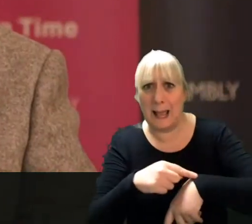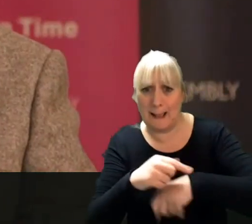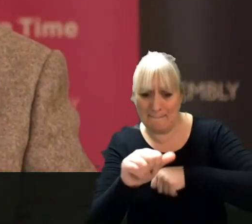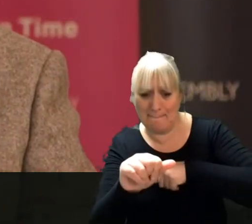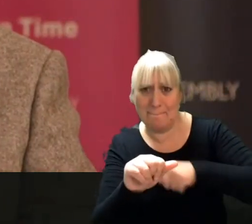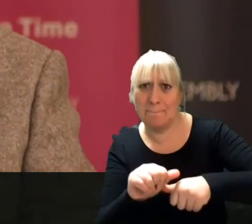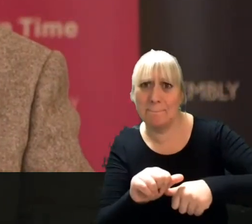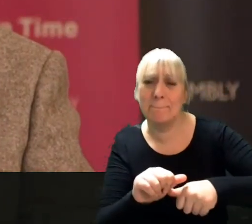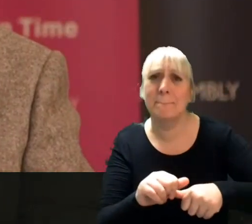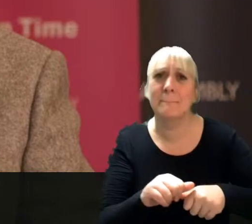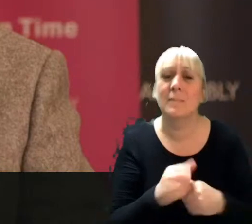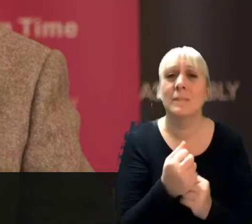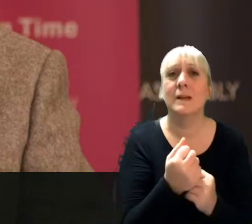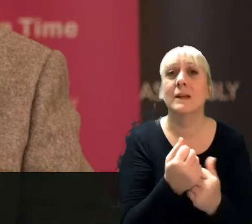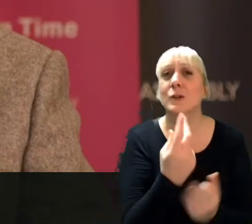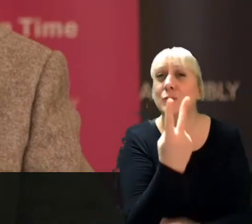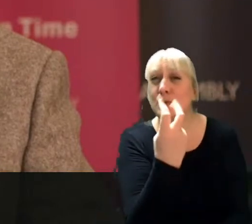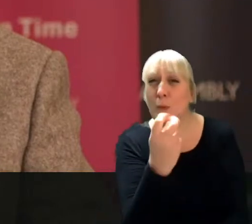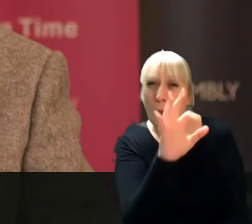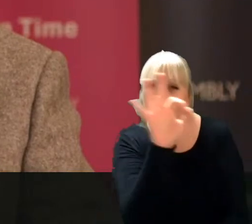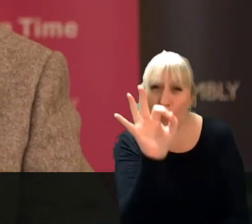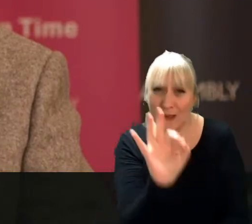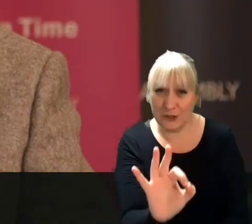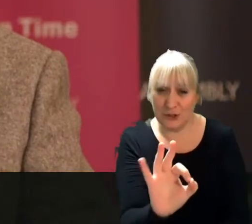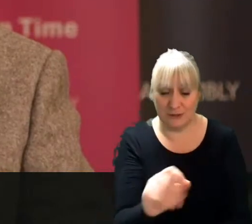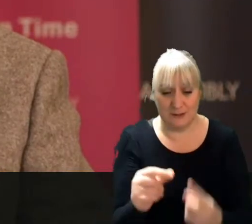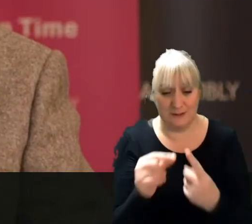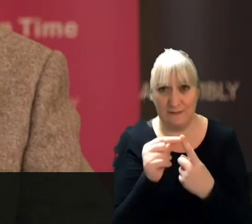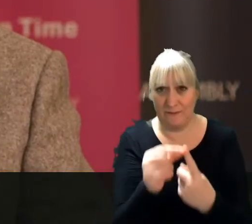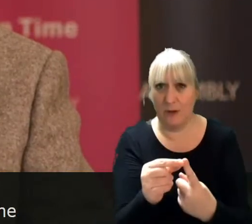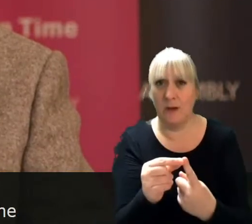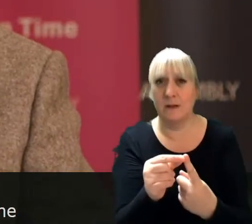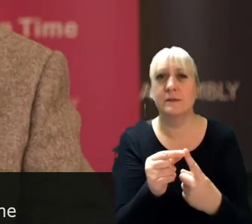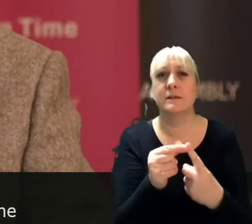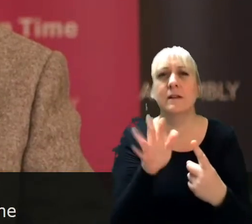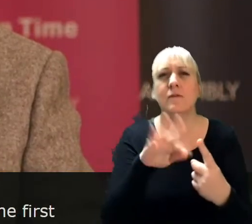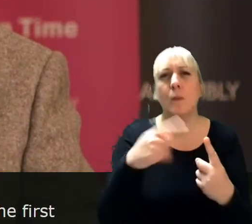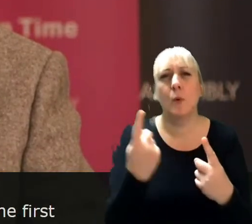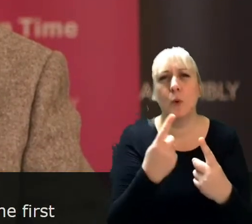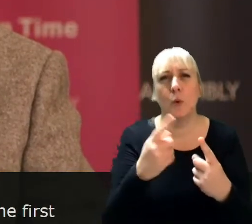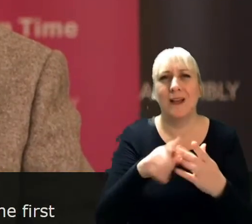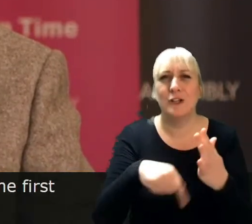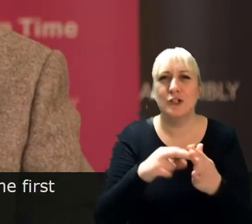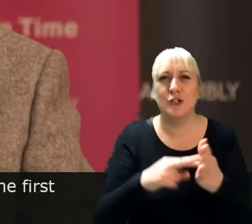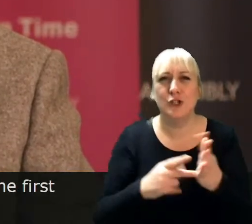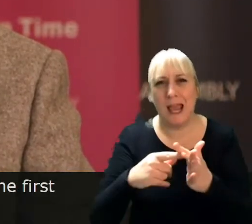Two questions I'll read out. The first one is from Jane Maguire from Hounslow.